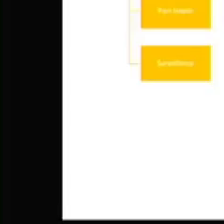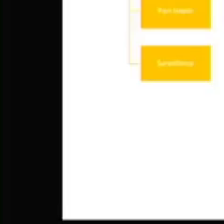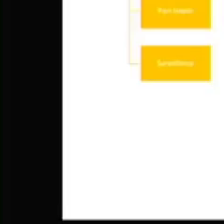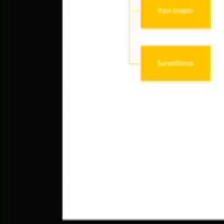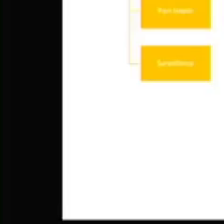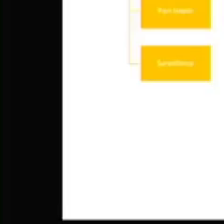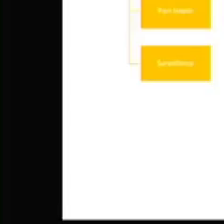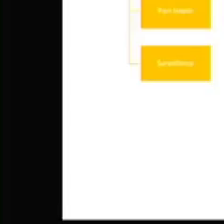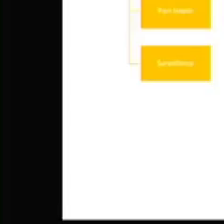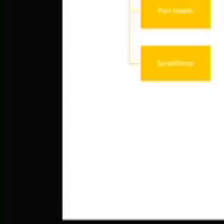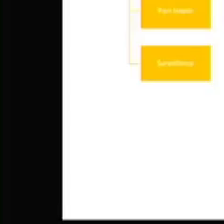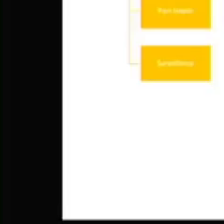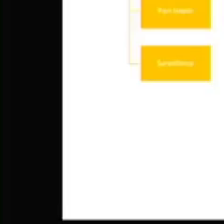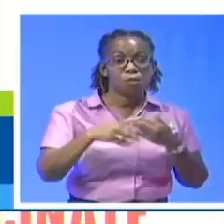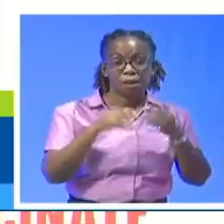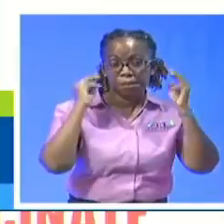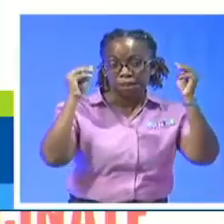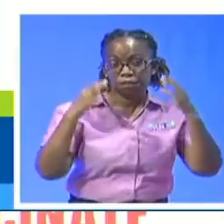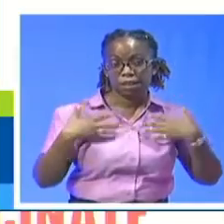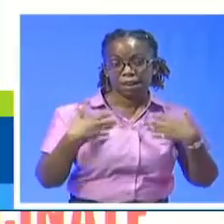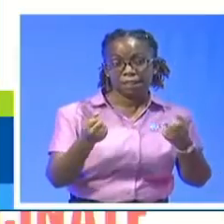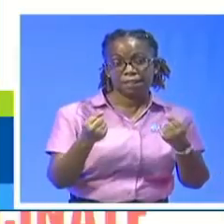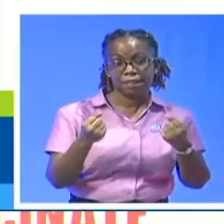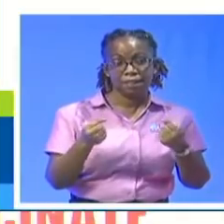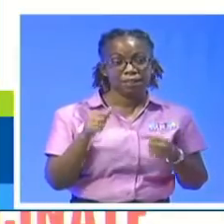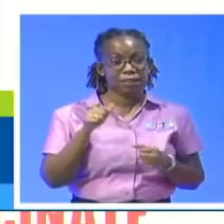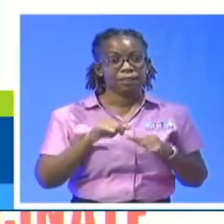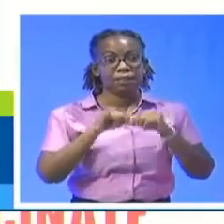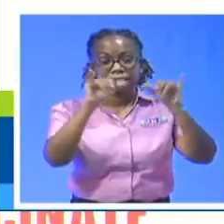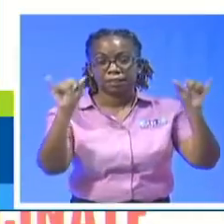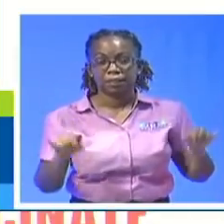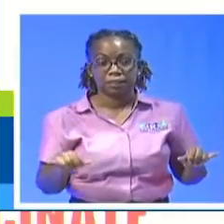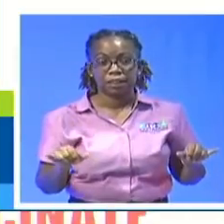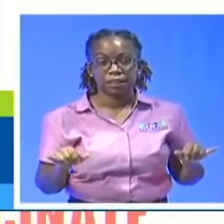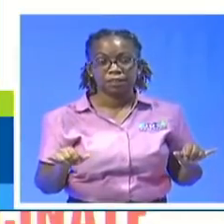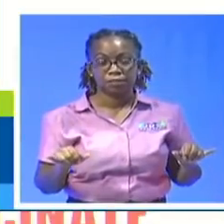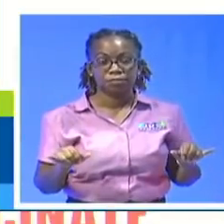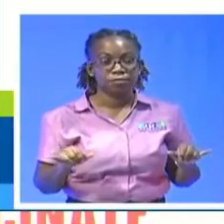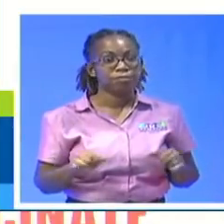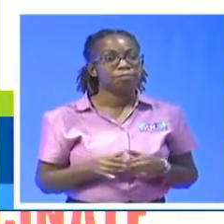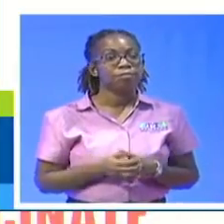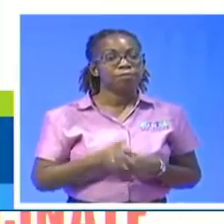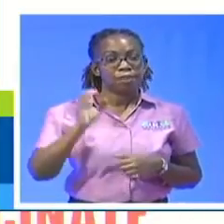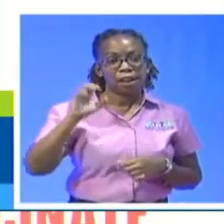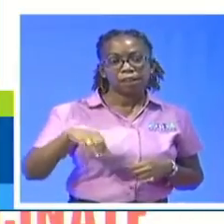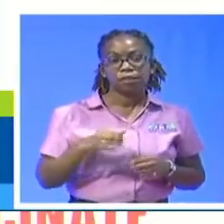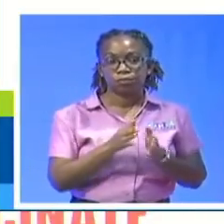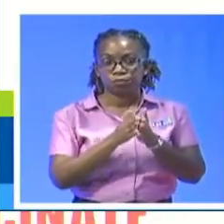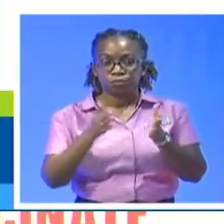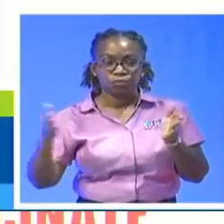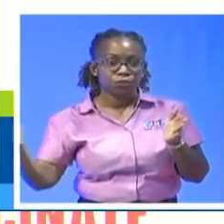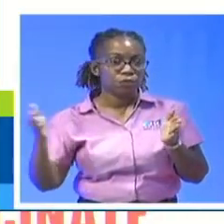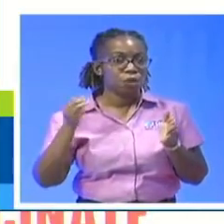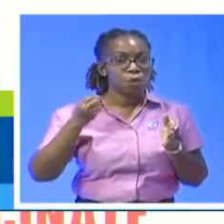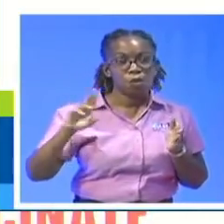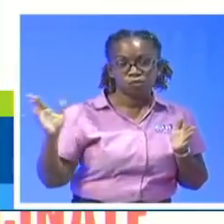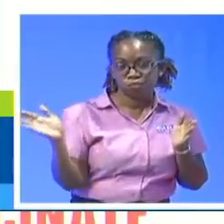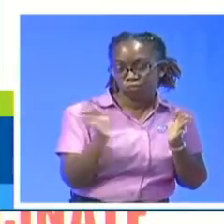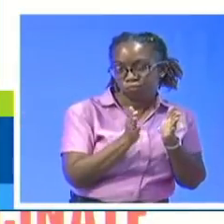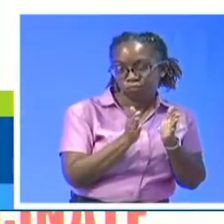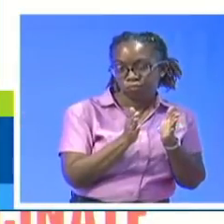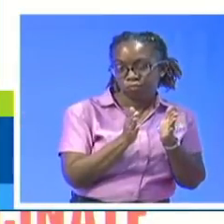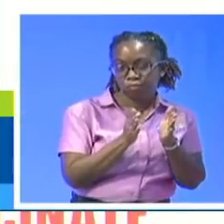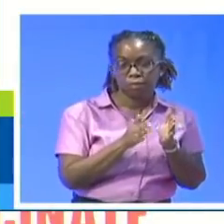health approach. This system is scalable and modular in nature and can be expanded or contracted depending on the needs